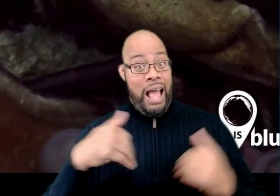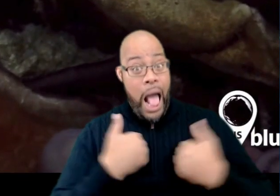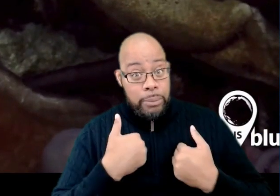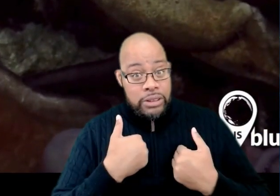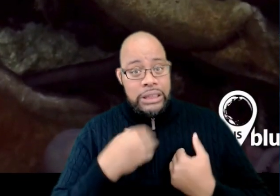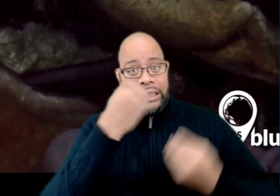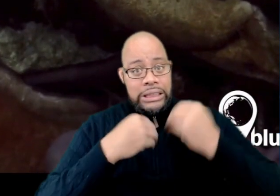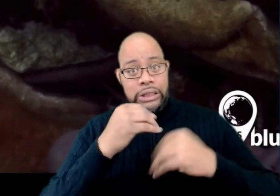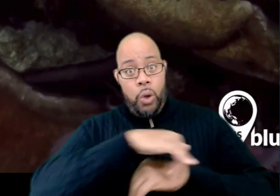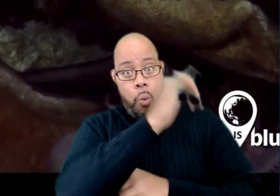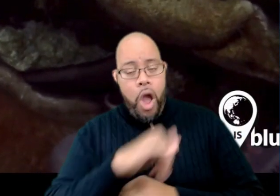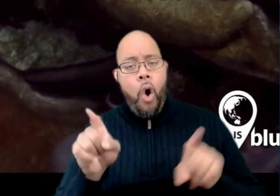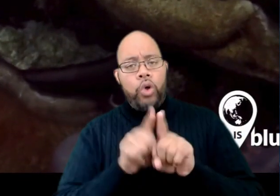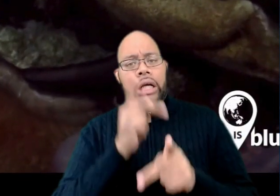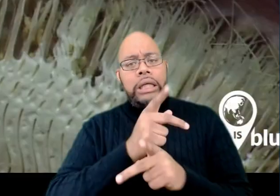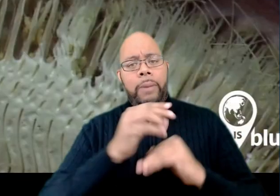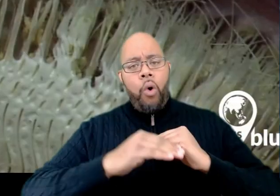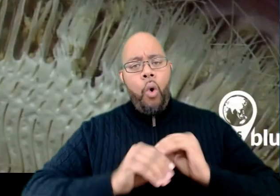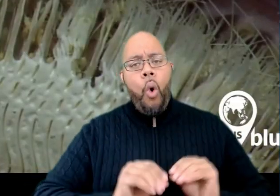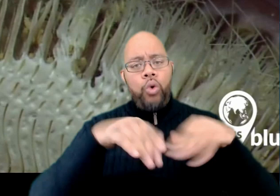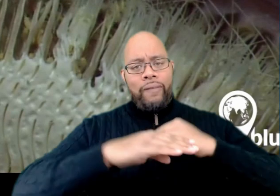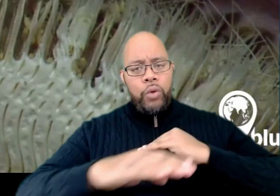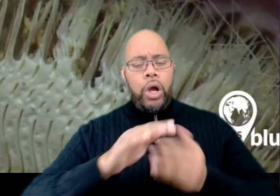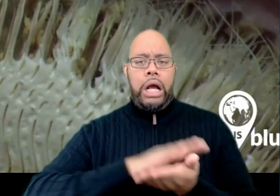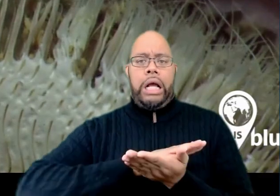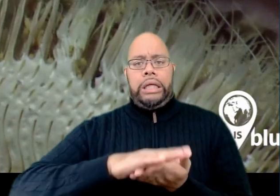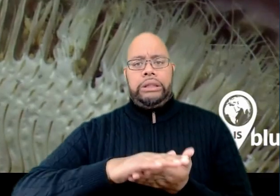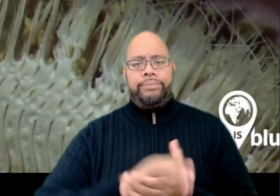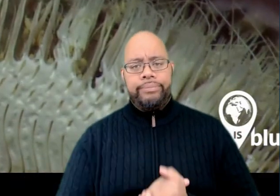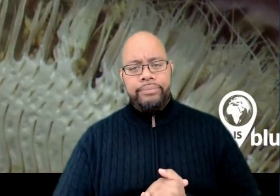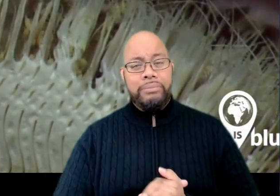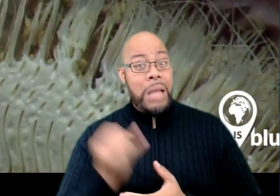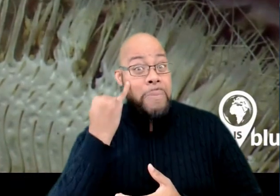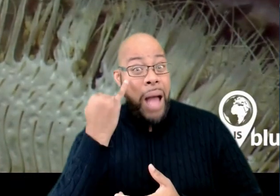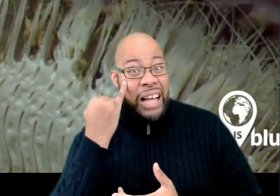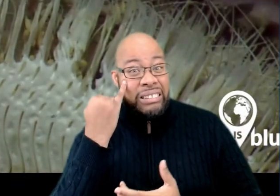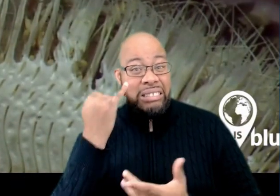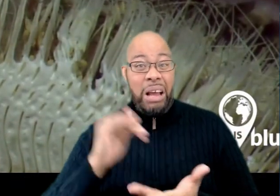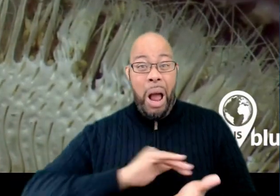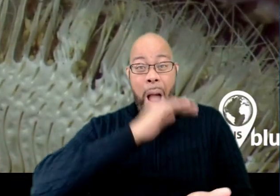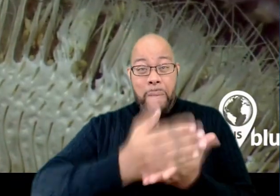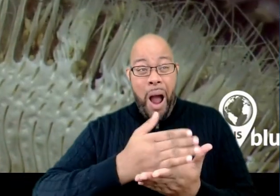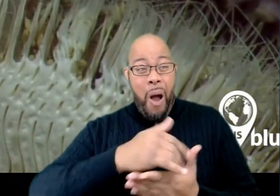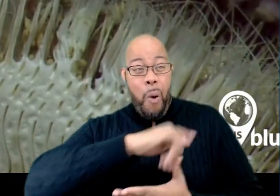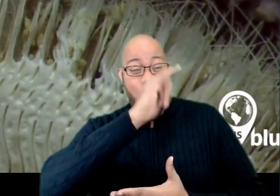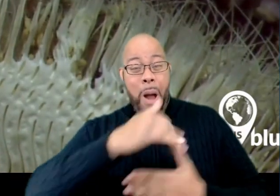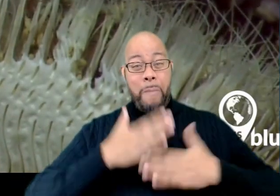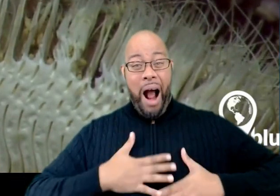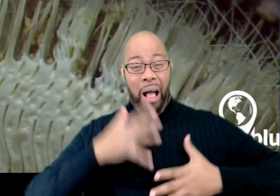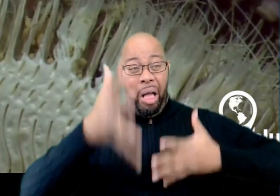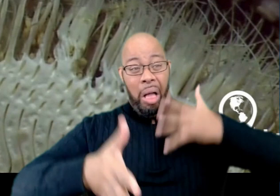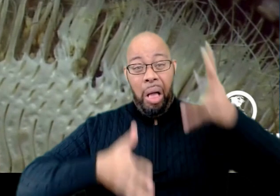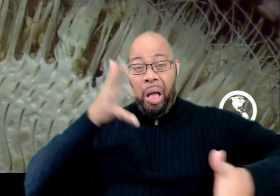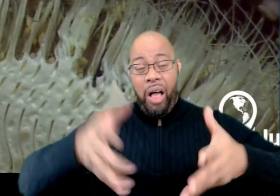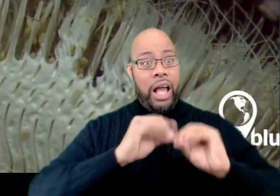These organisms eating the whales also keep the floor of the abyssal zone clean. Imagine the sheer amount of whale carcasses